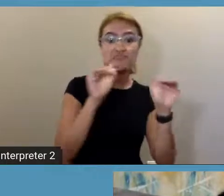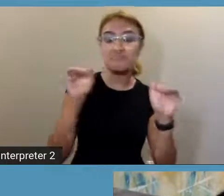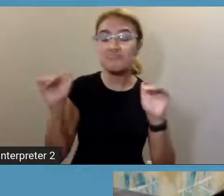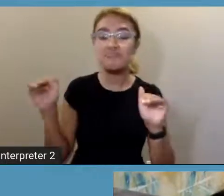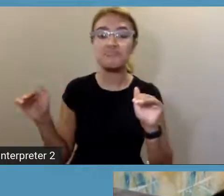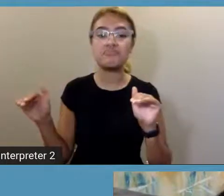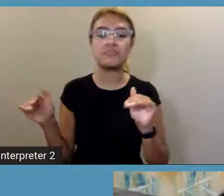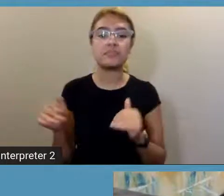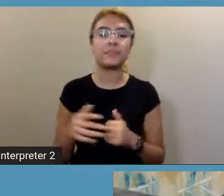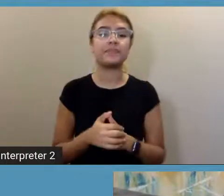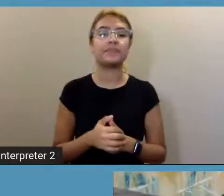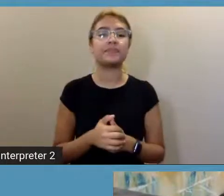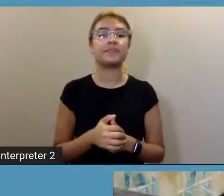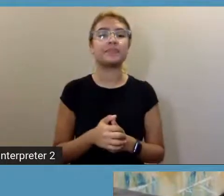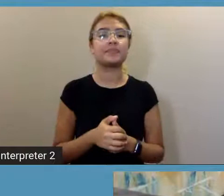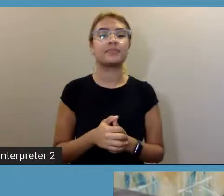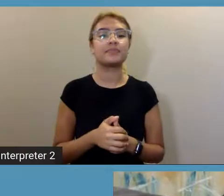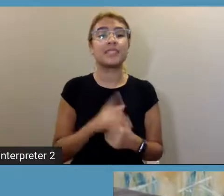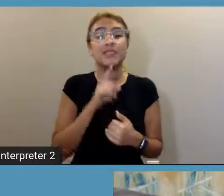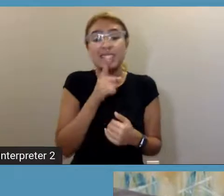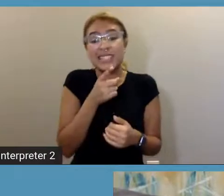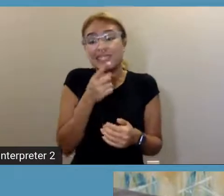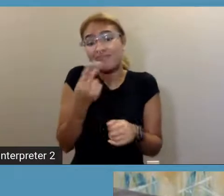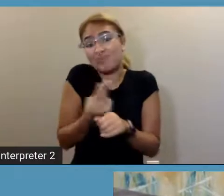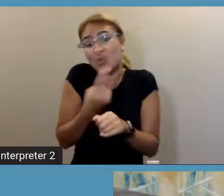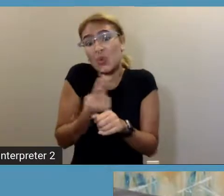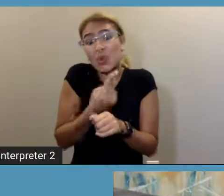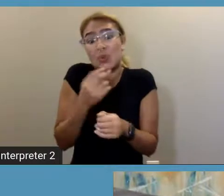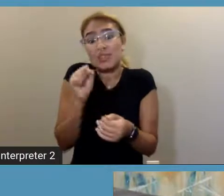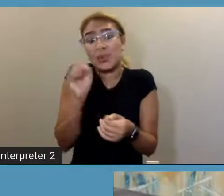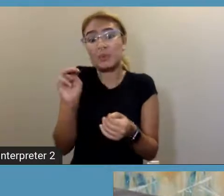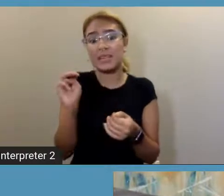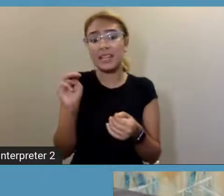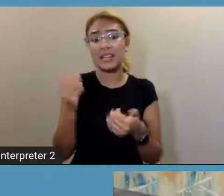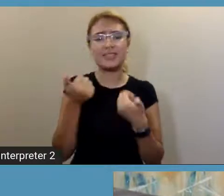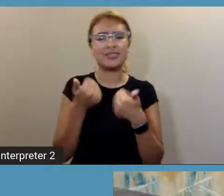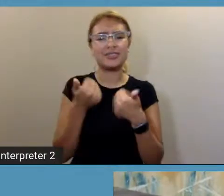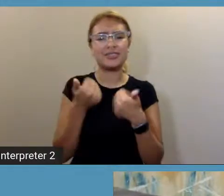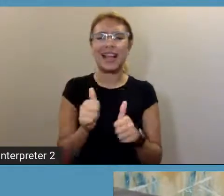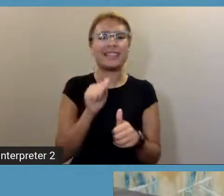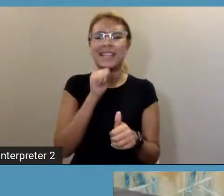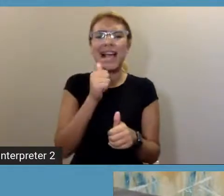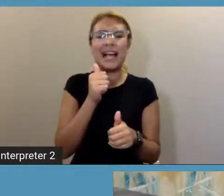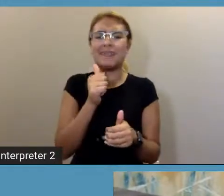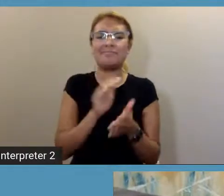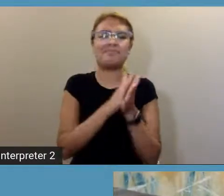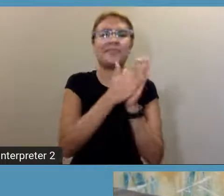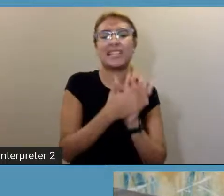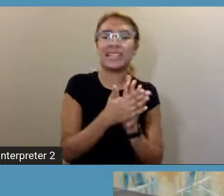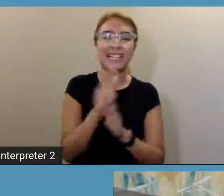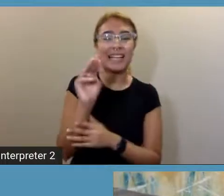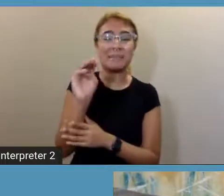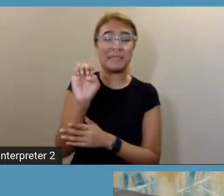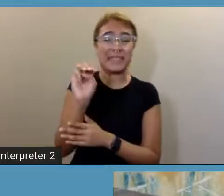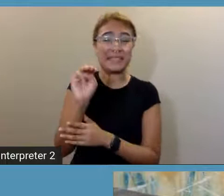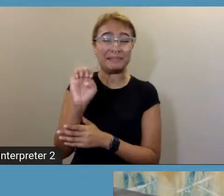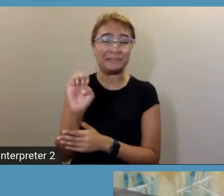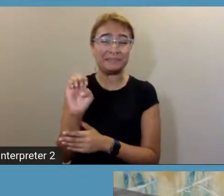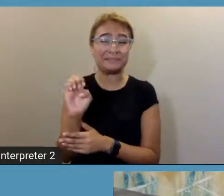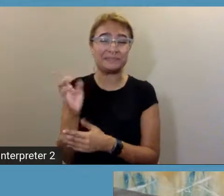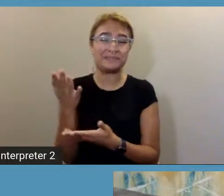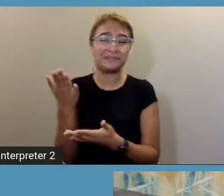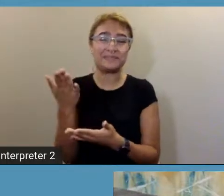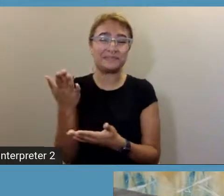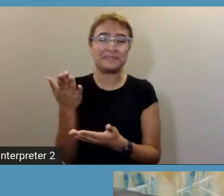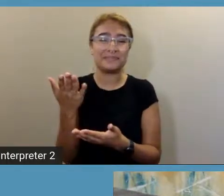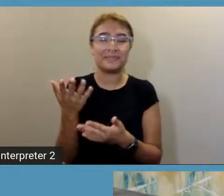but really, really use social media and try and not end up like that meme from what